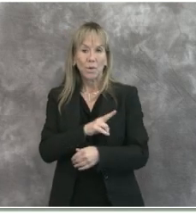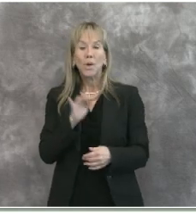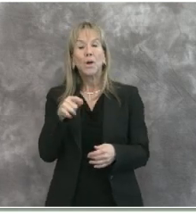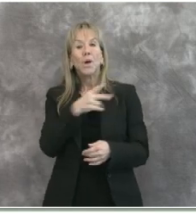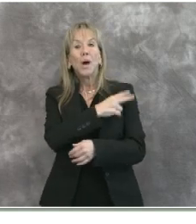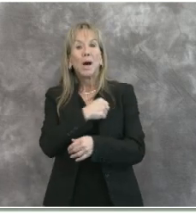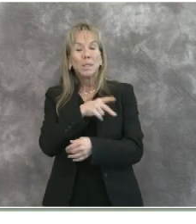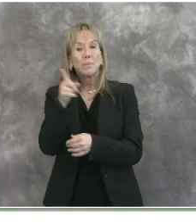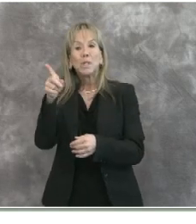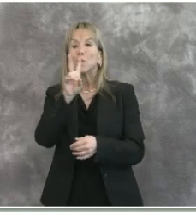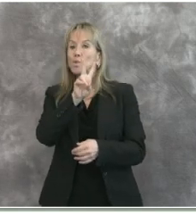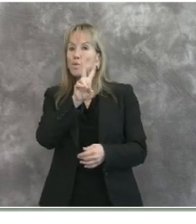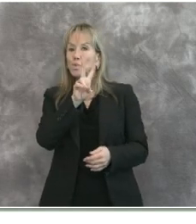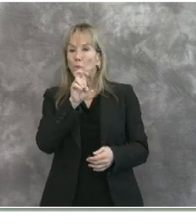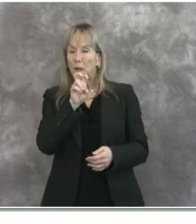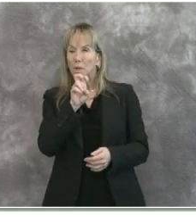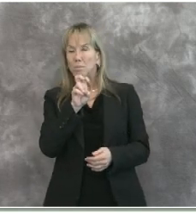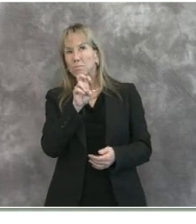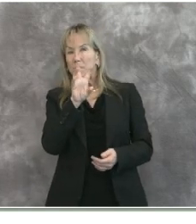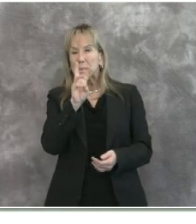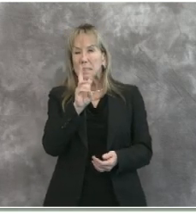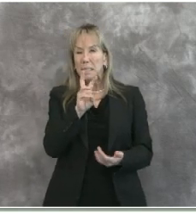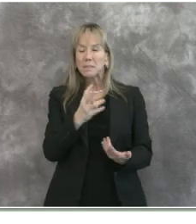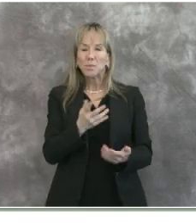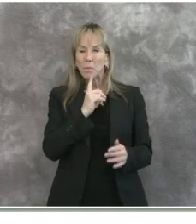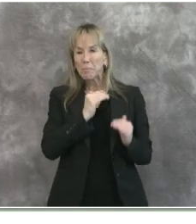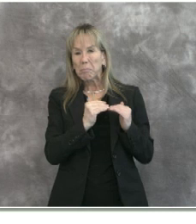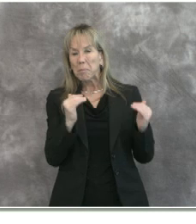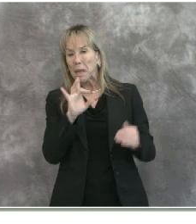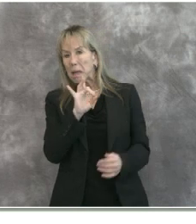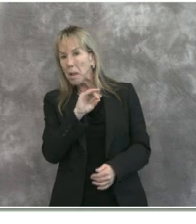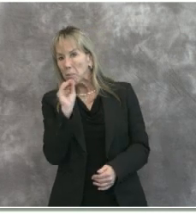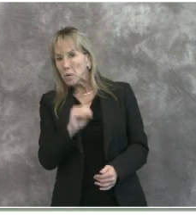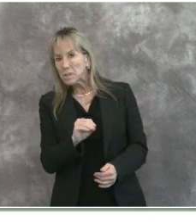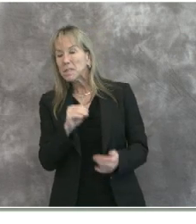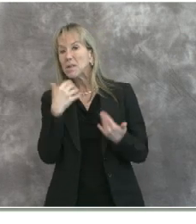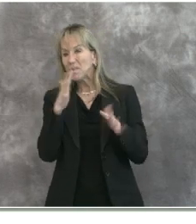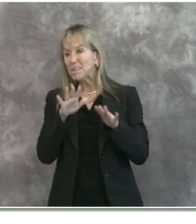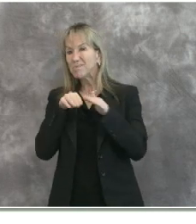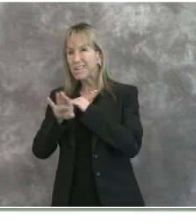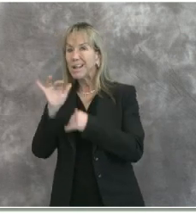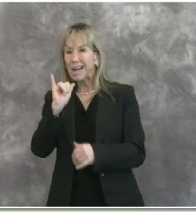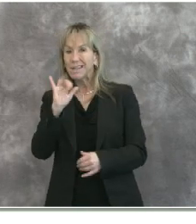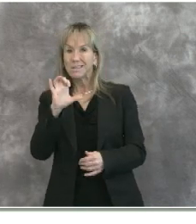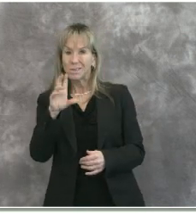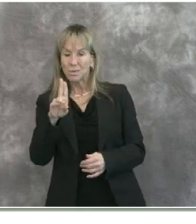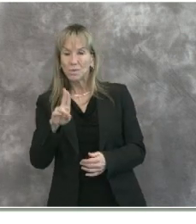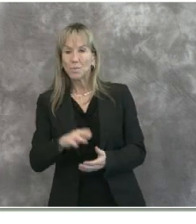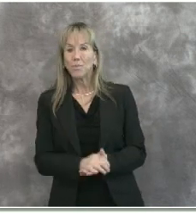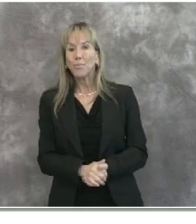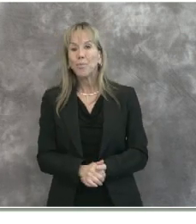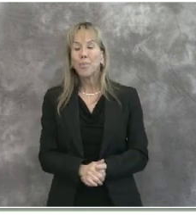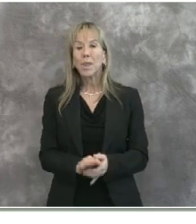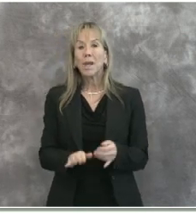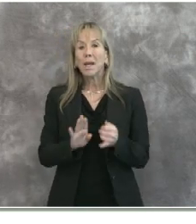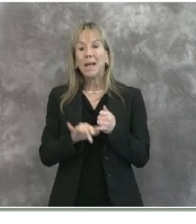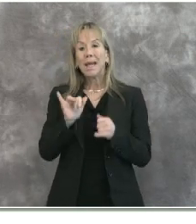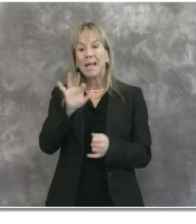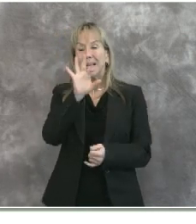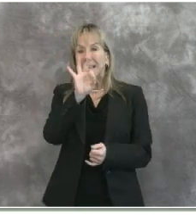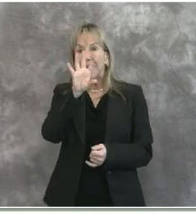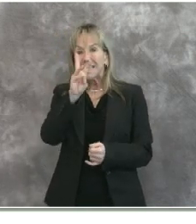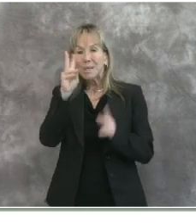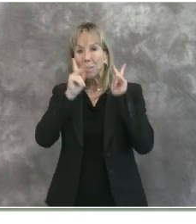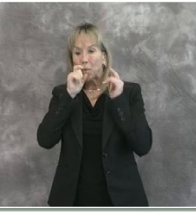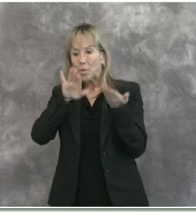includes 206, or approximately 8% of the total, who have been admitted to the intensive care unit. Lastly, the 96